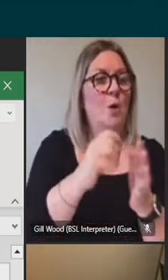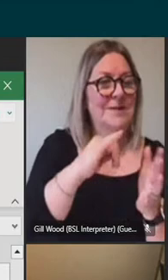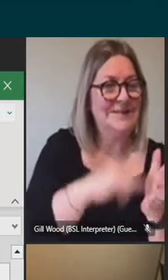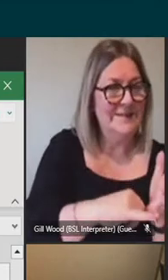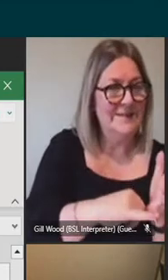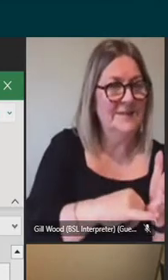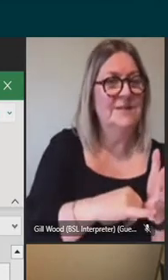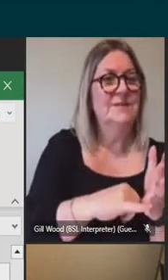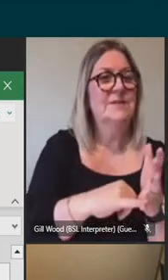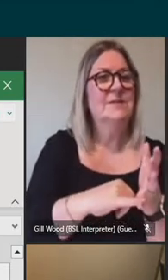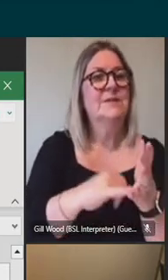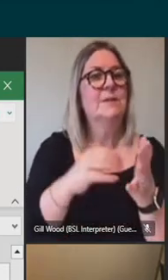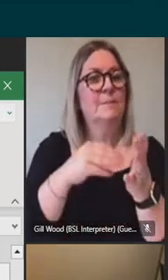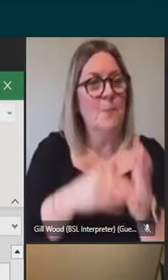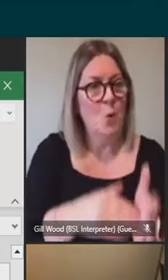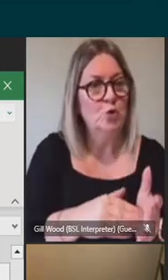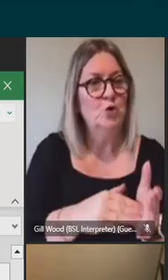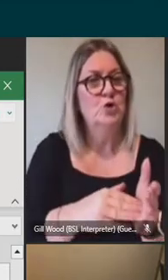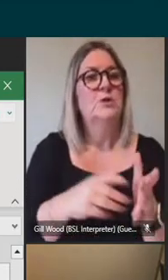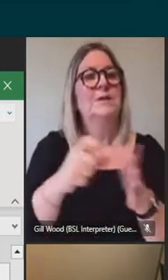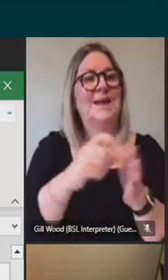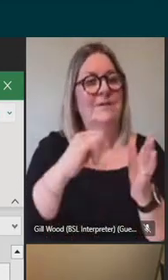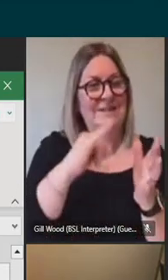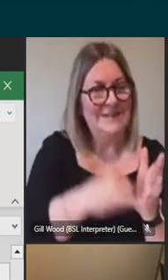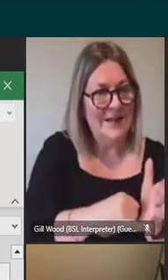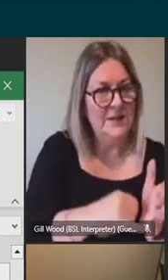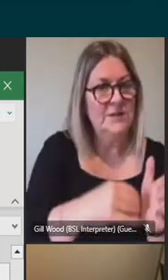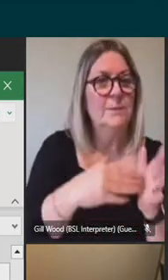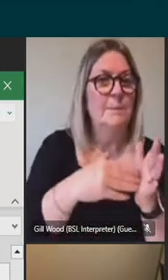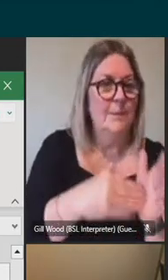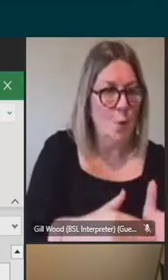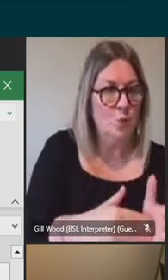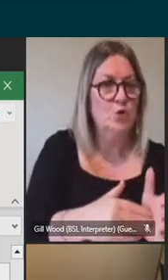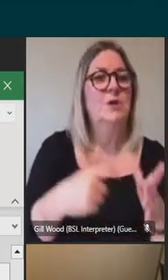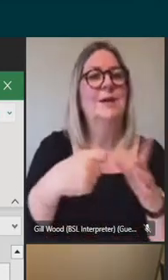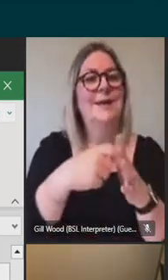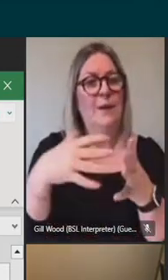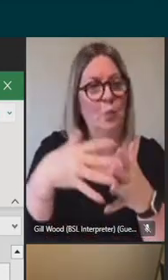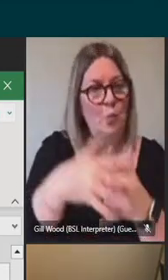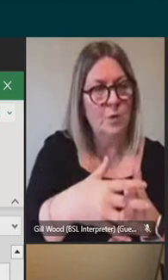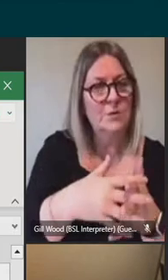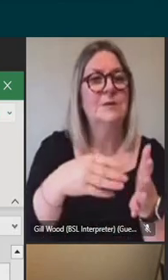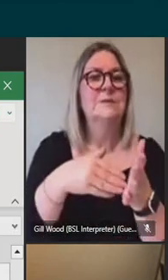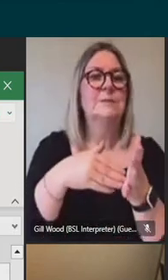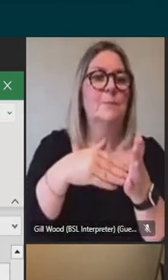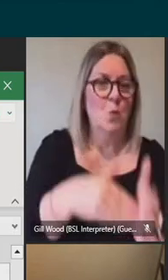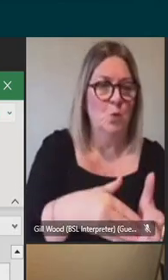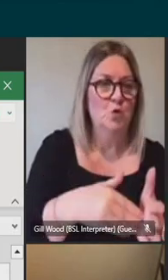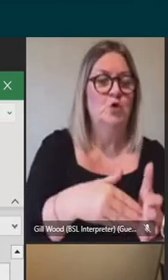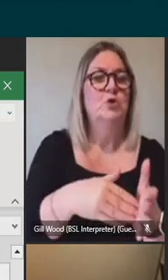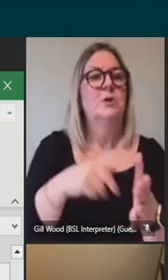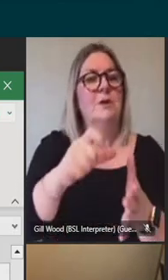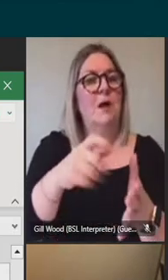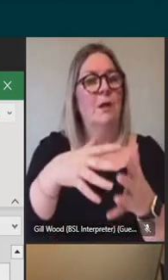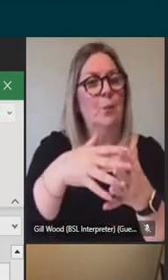Councillor Stitt. Motion. Councillor Walters. Motion. Councillor Wilson.